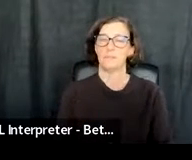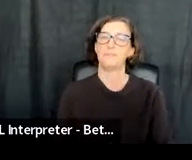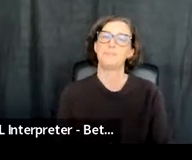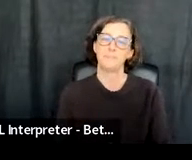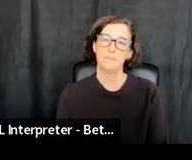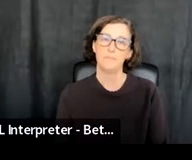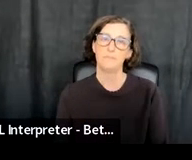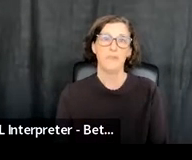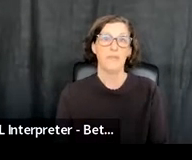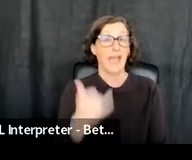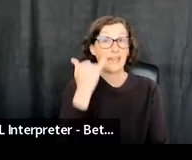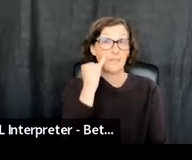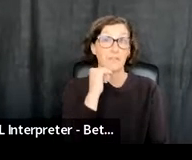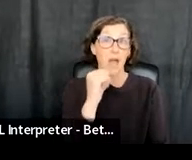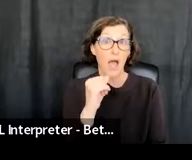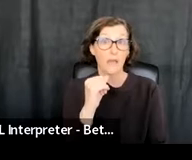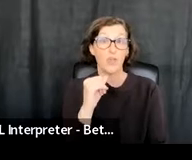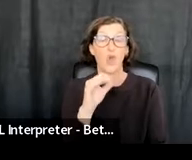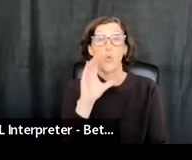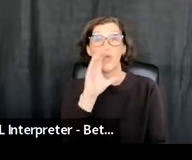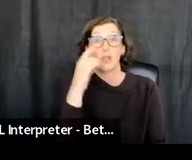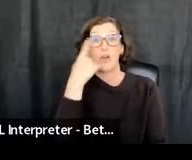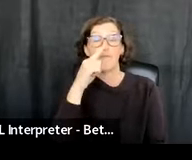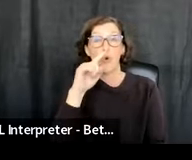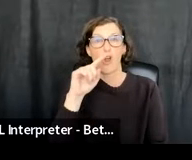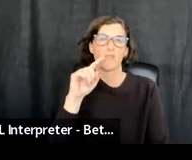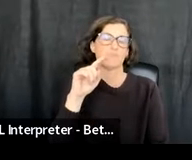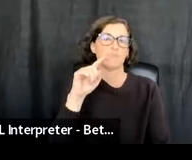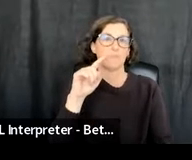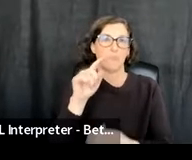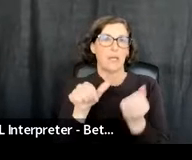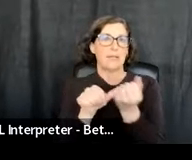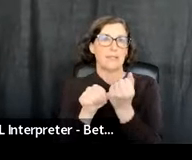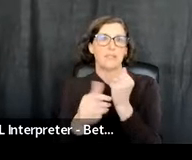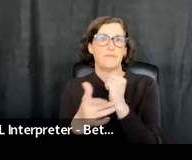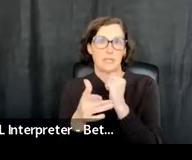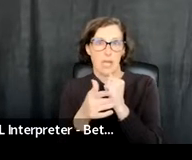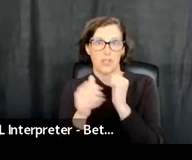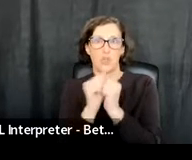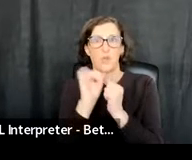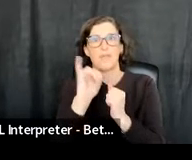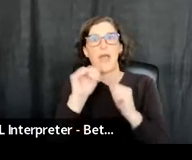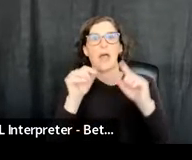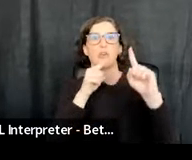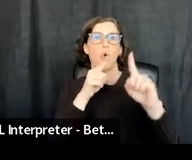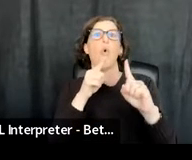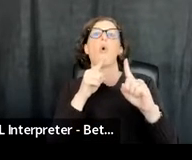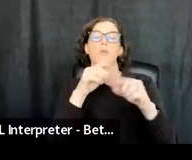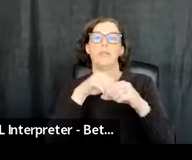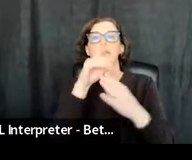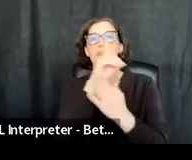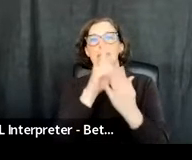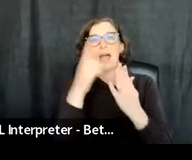And then if not, we obviously look at third party, assistive technology that's designed for various